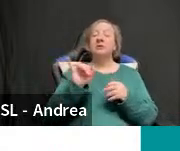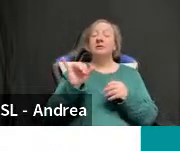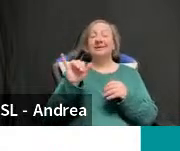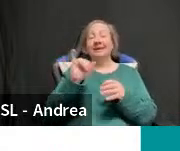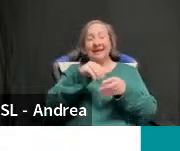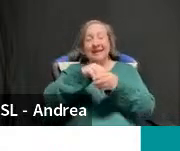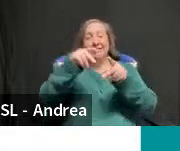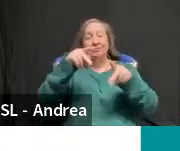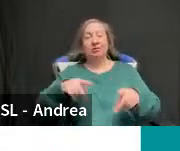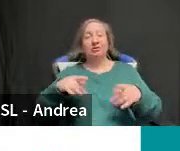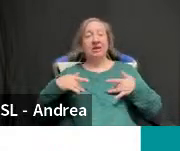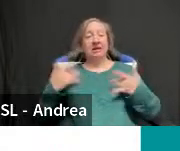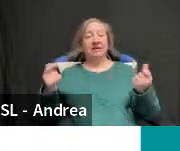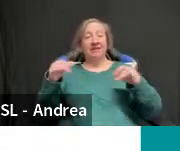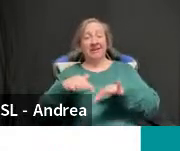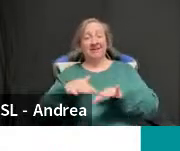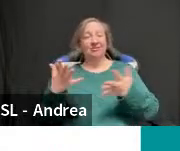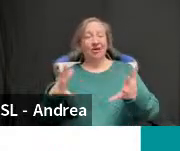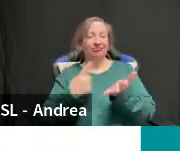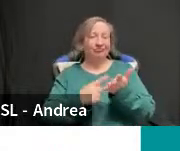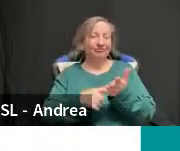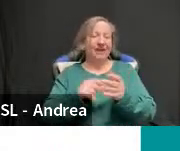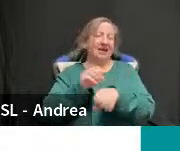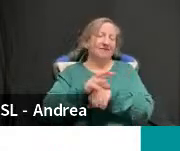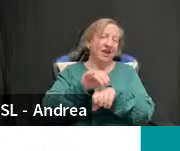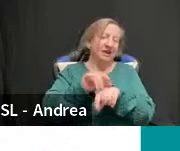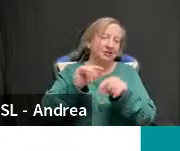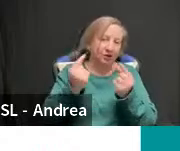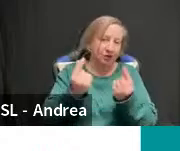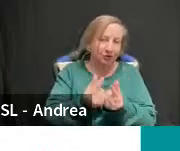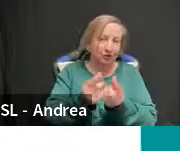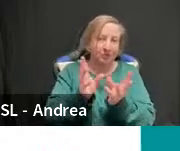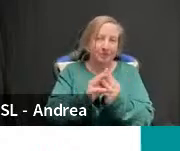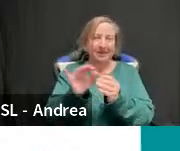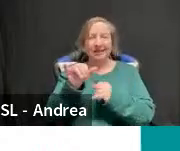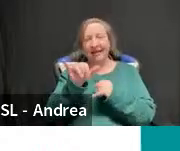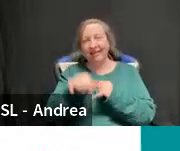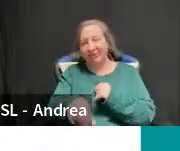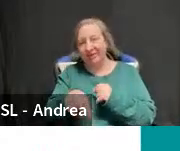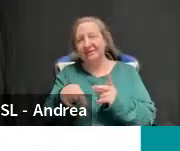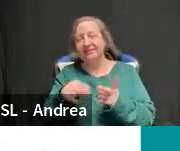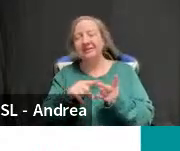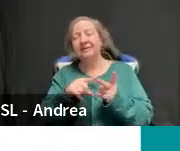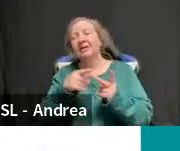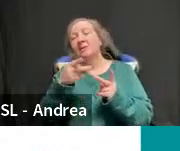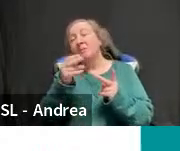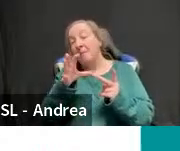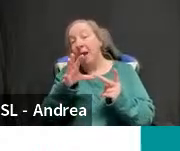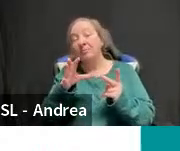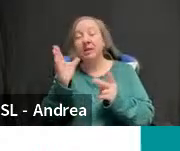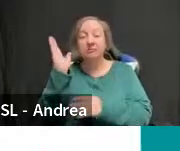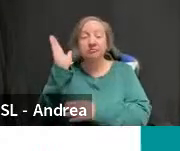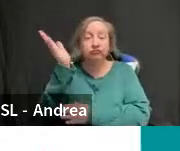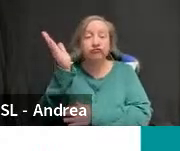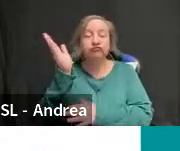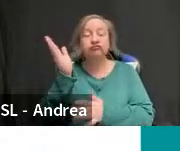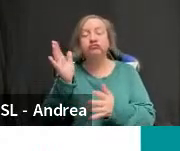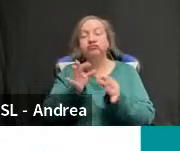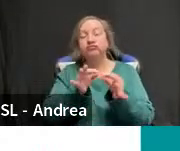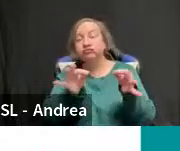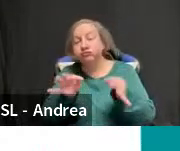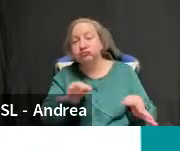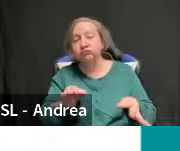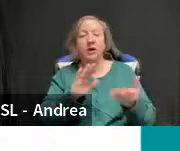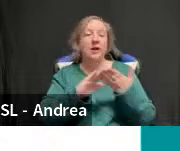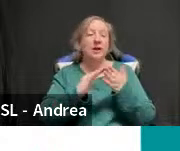already discussed, such as advisory group meetings like this and other public briefings that our community engagement